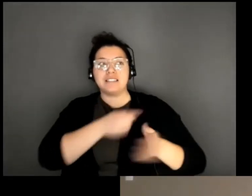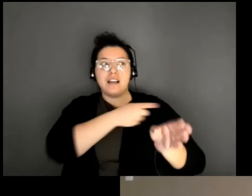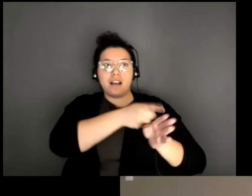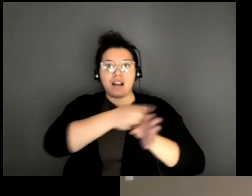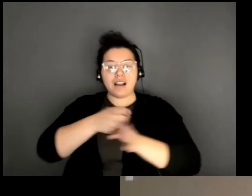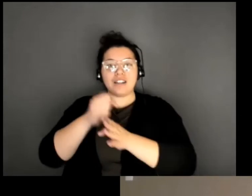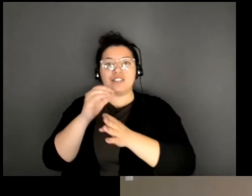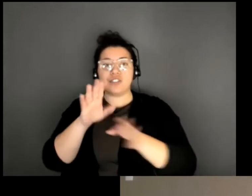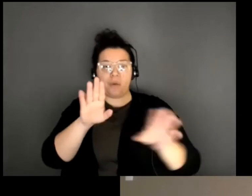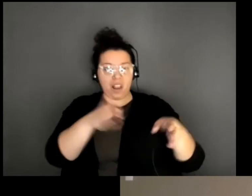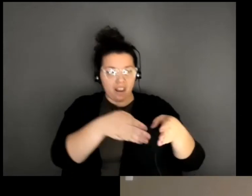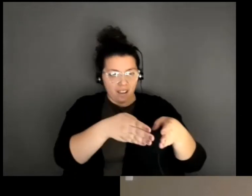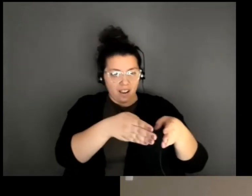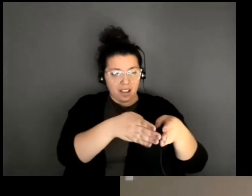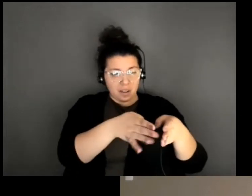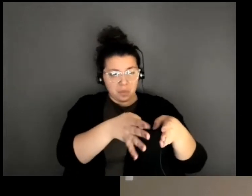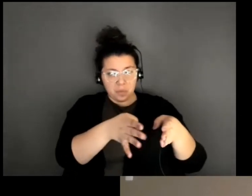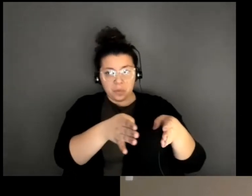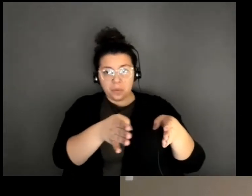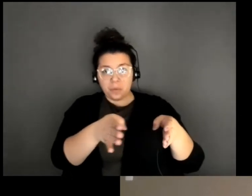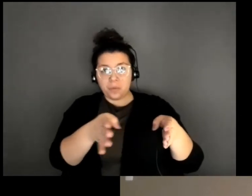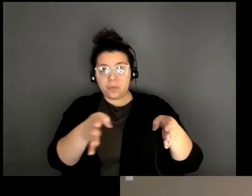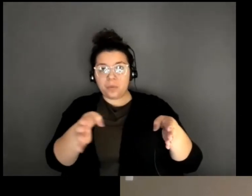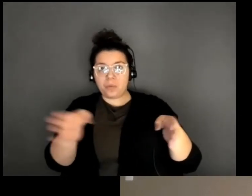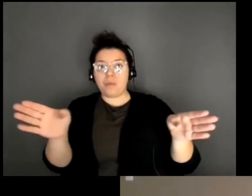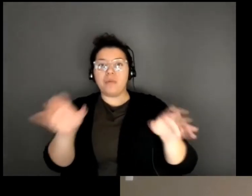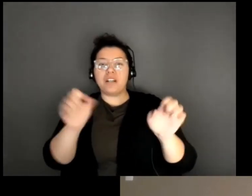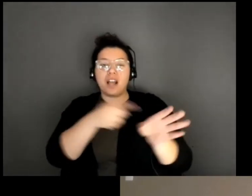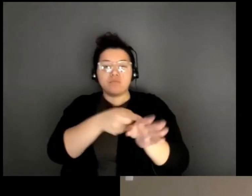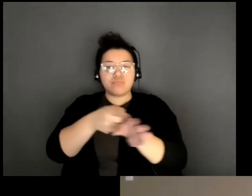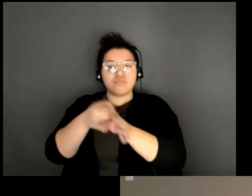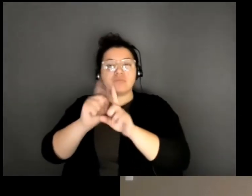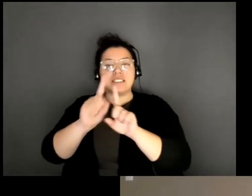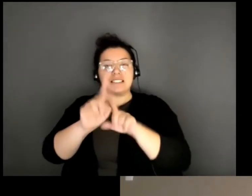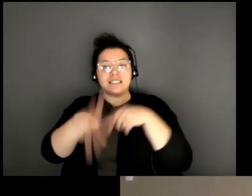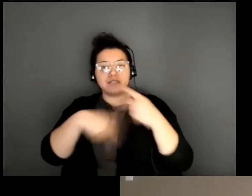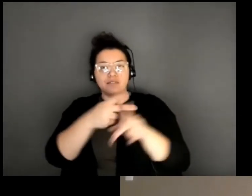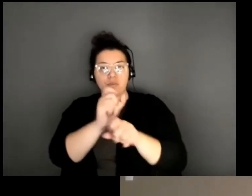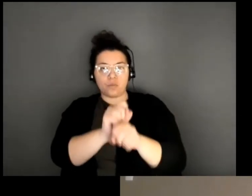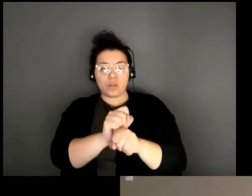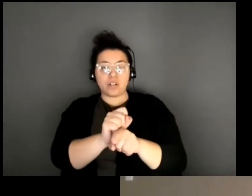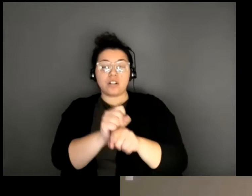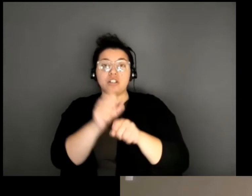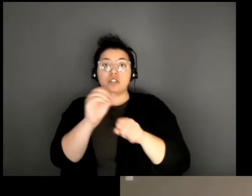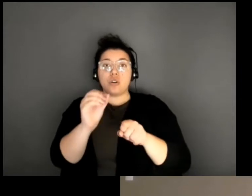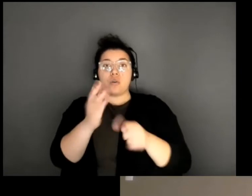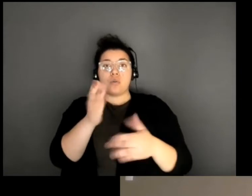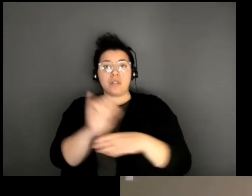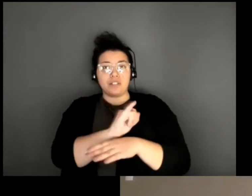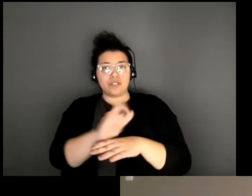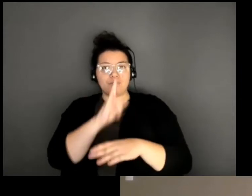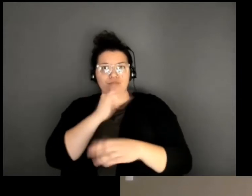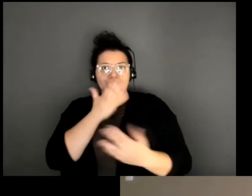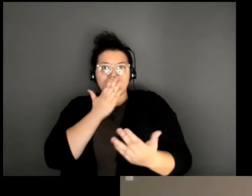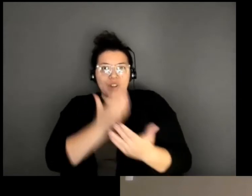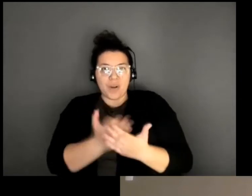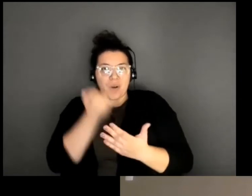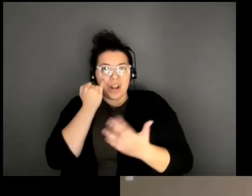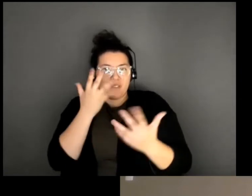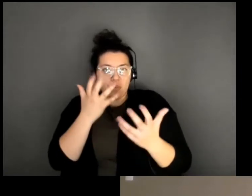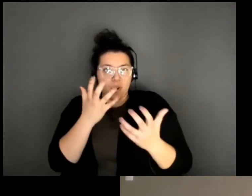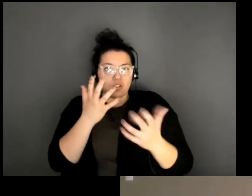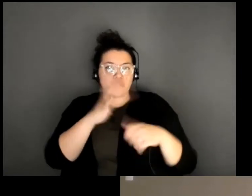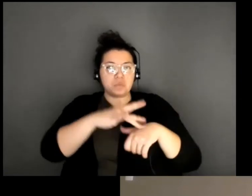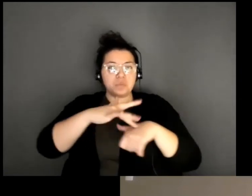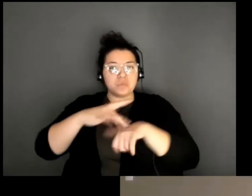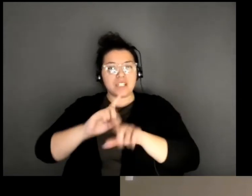able to focus in an area where you think you want to focus a career while still gaining skills and getting exposure to some other areas